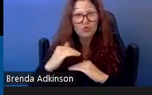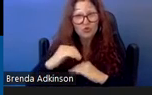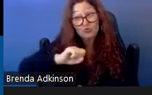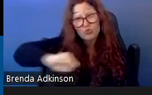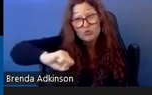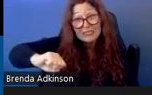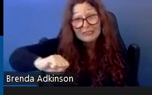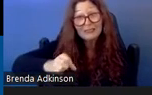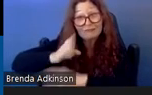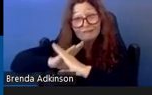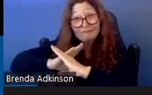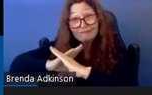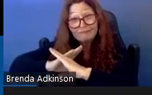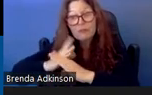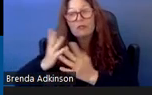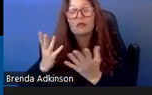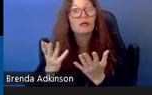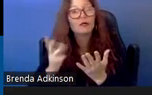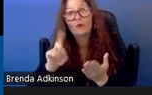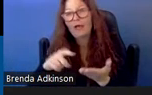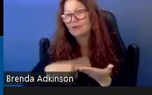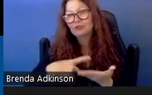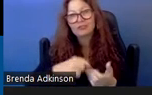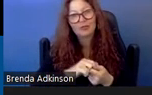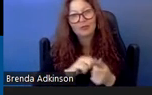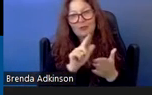with legal and also weigh those risks and benefits.